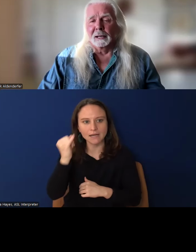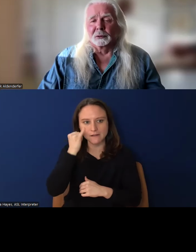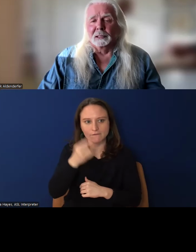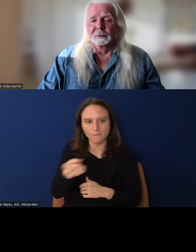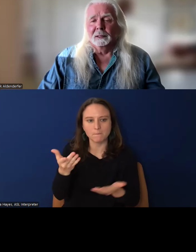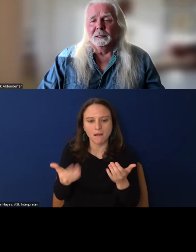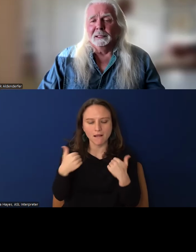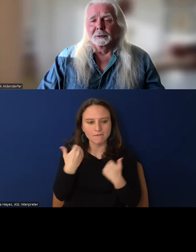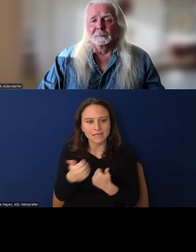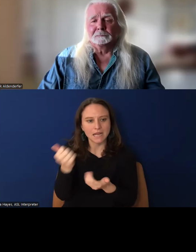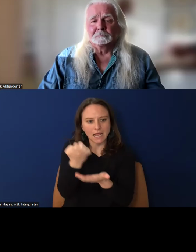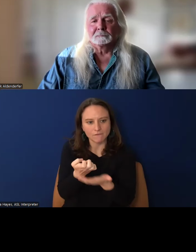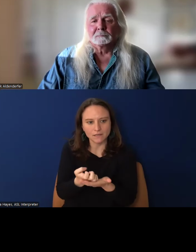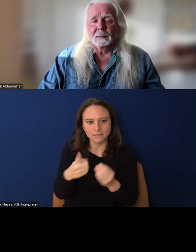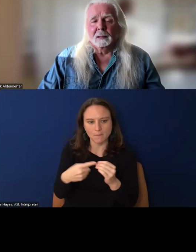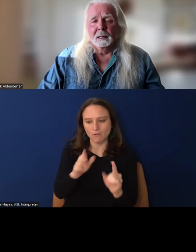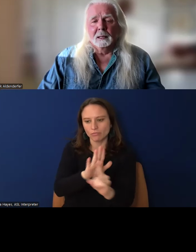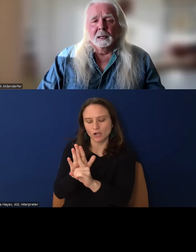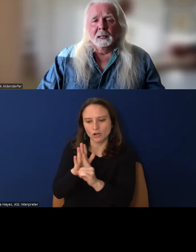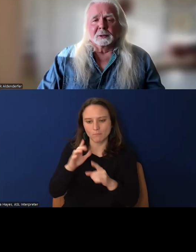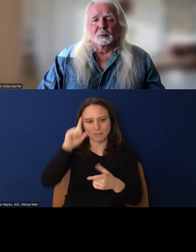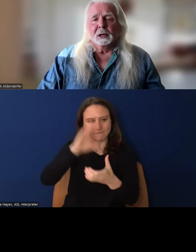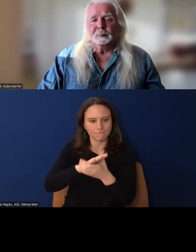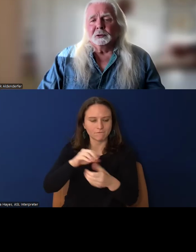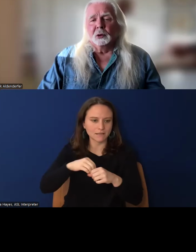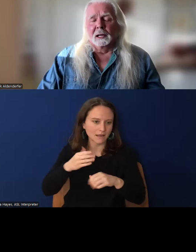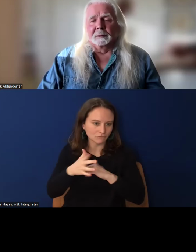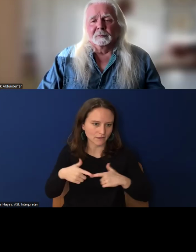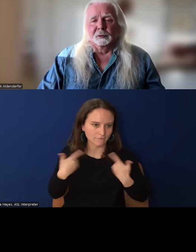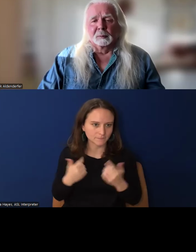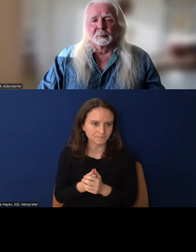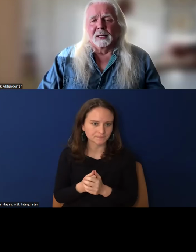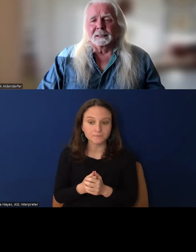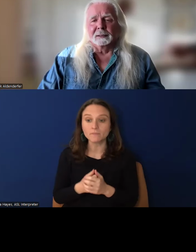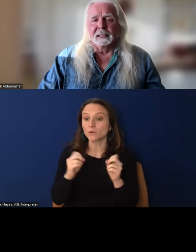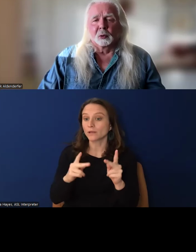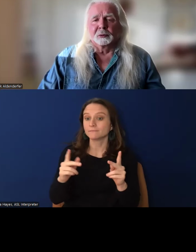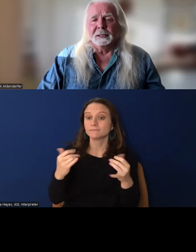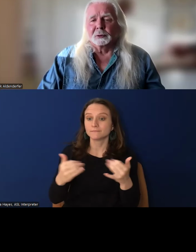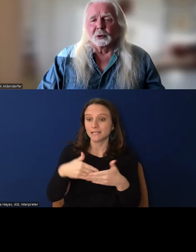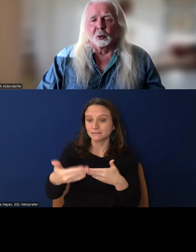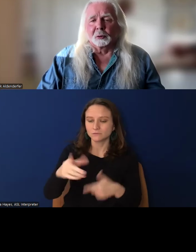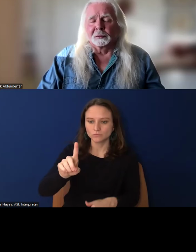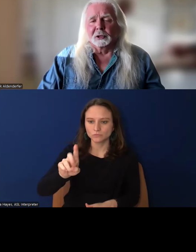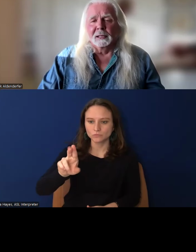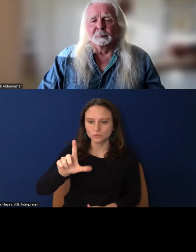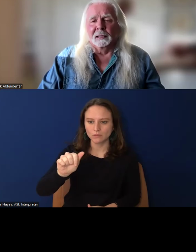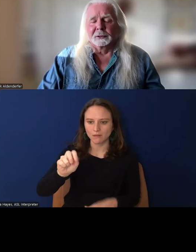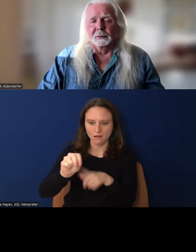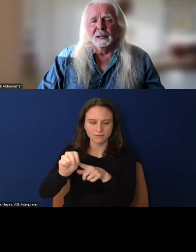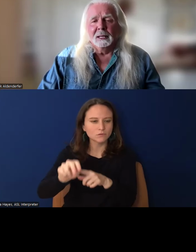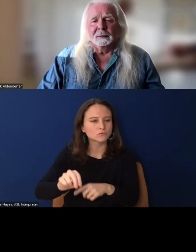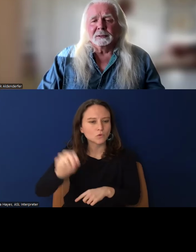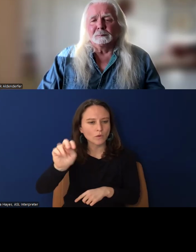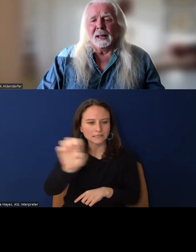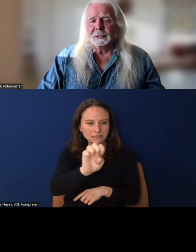an afterlife here. So we go up to Dulan. If you remember, that's in the northeastern corner of the Tibetan